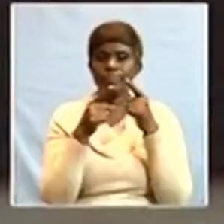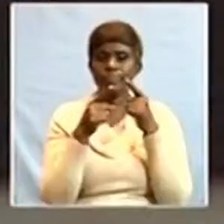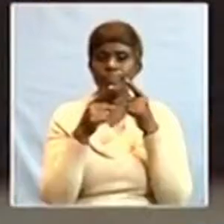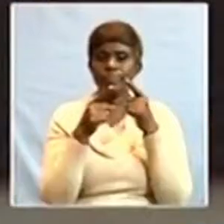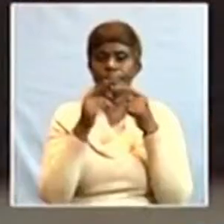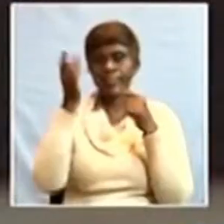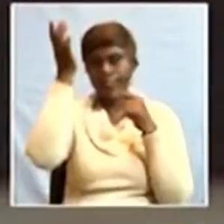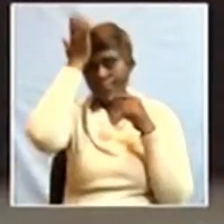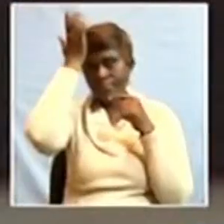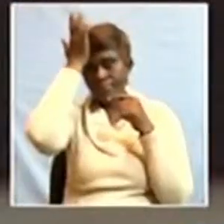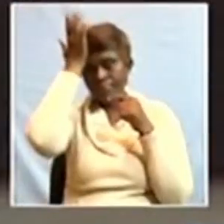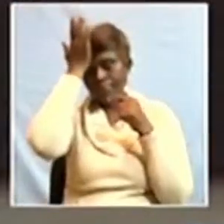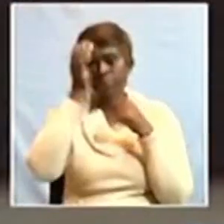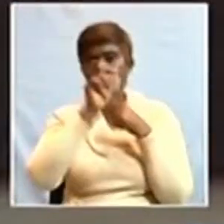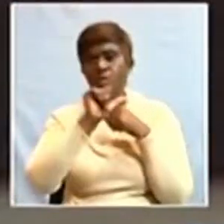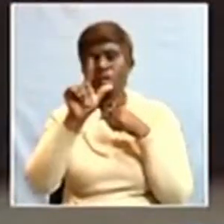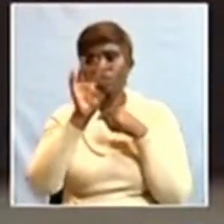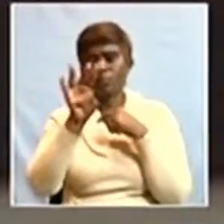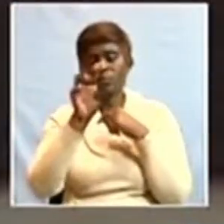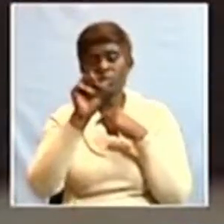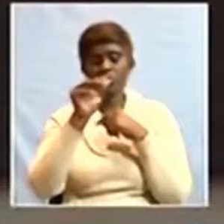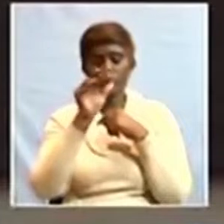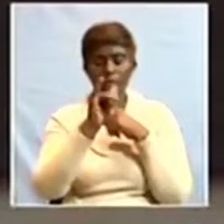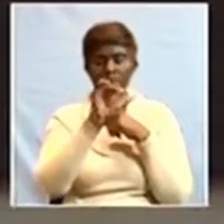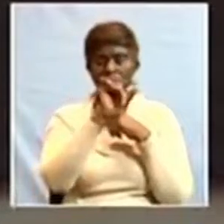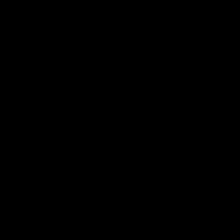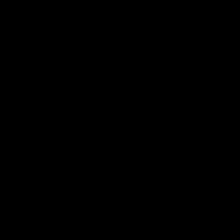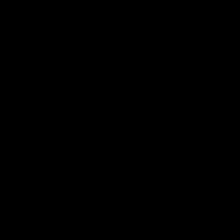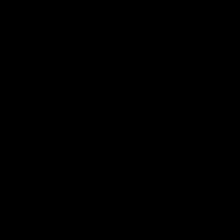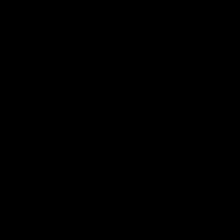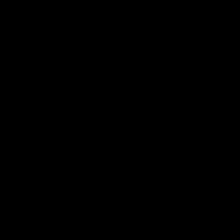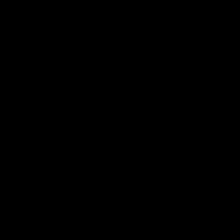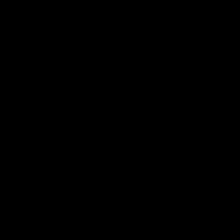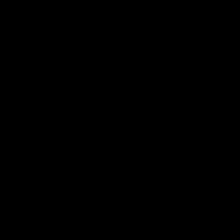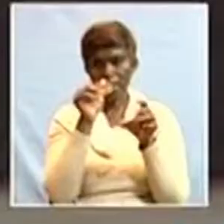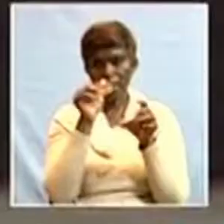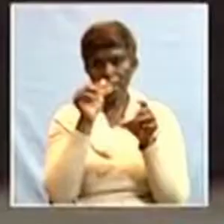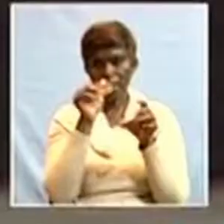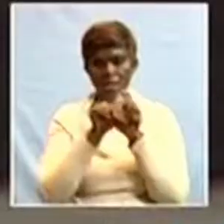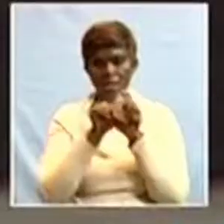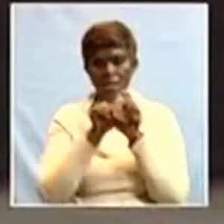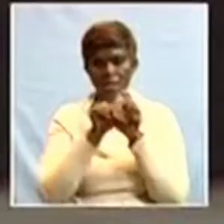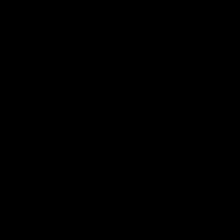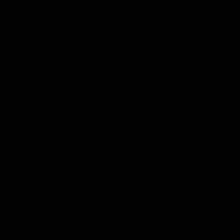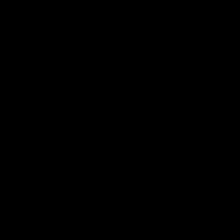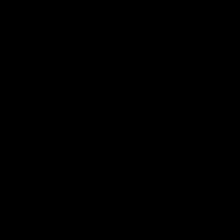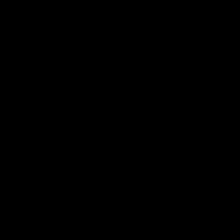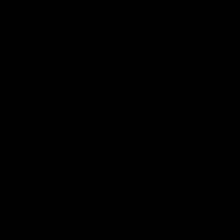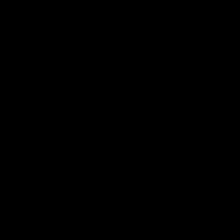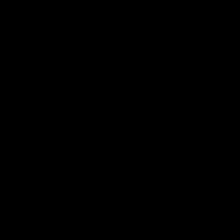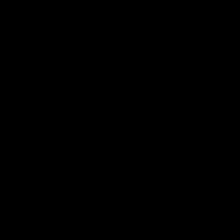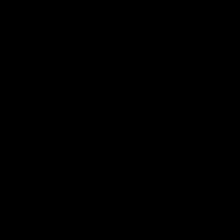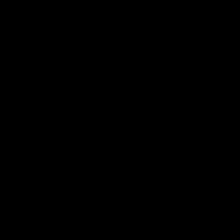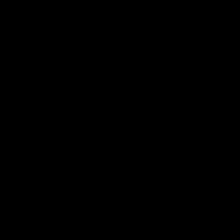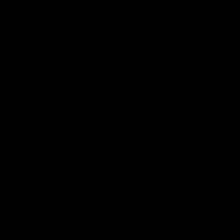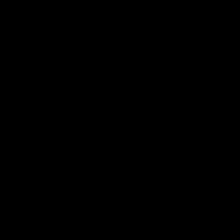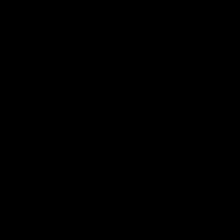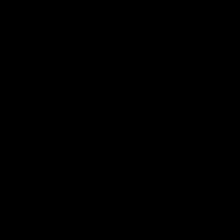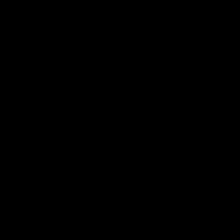dated the 24th May 2021, one in November 2020.